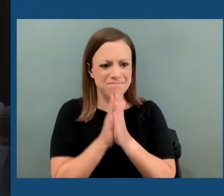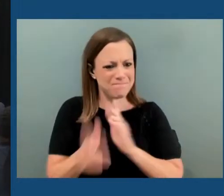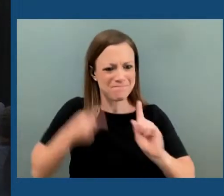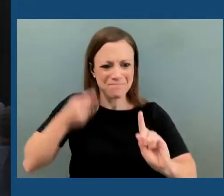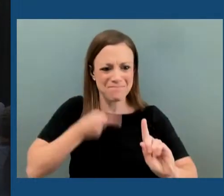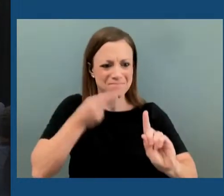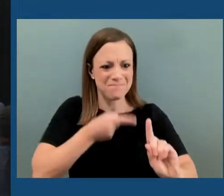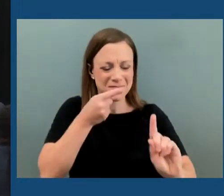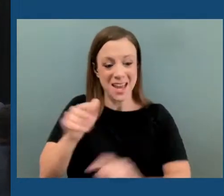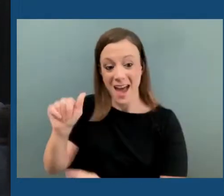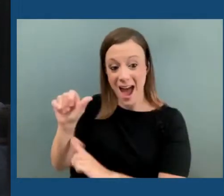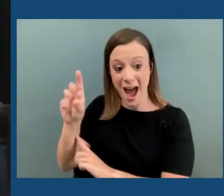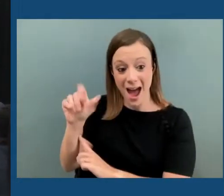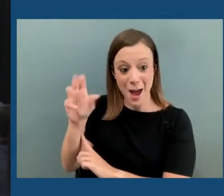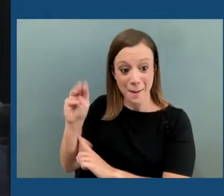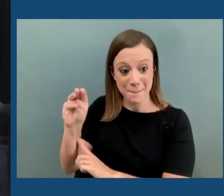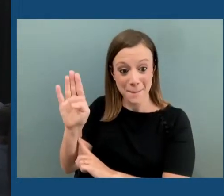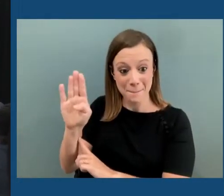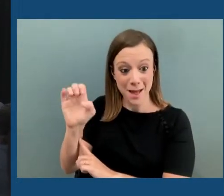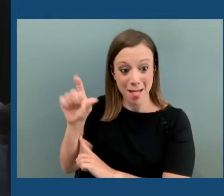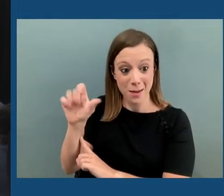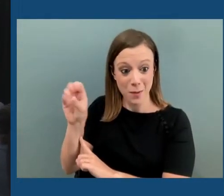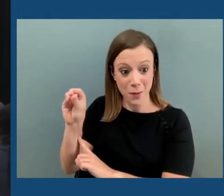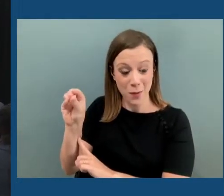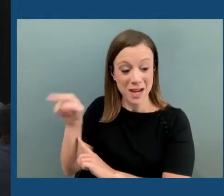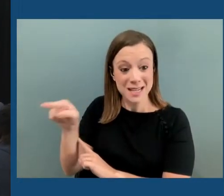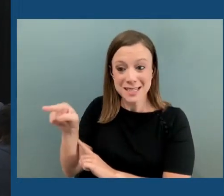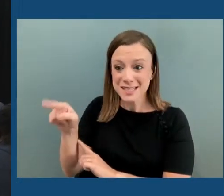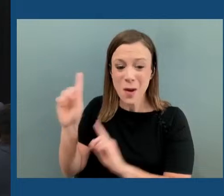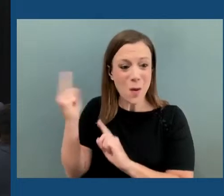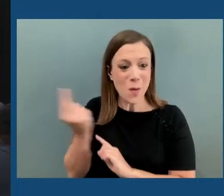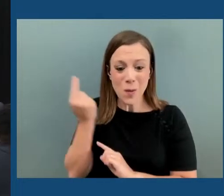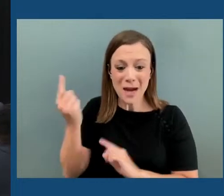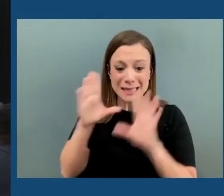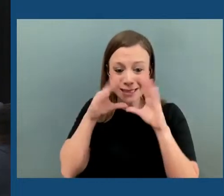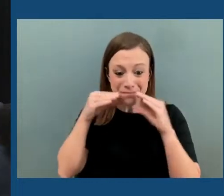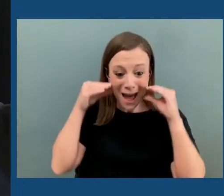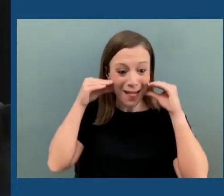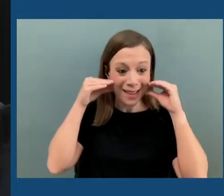when he wasn't smiling? He is one of the happiest, most genuinely